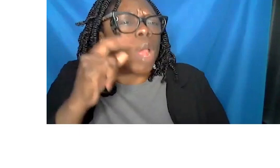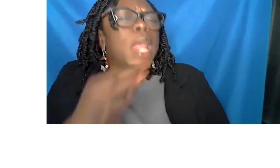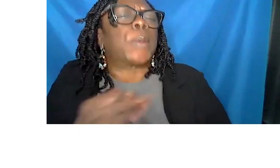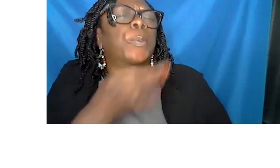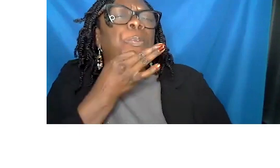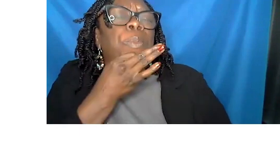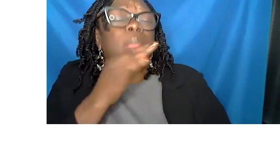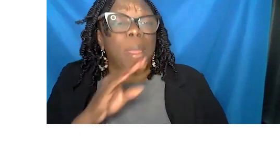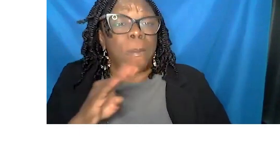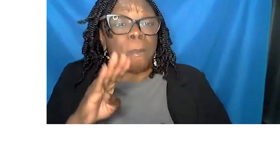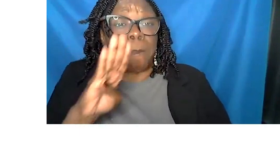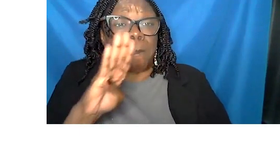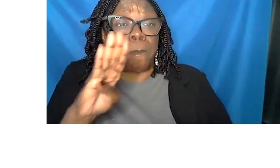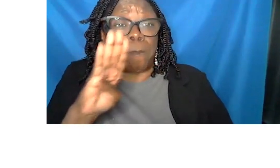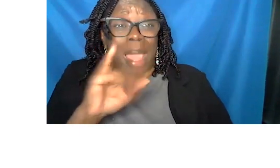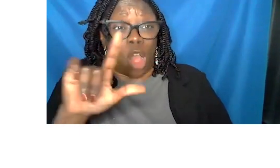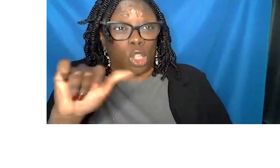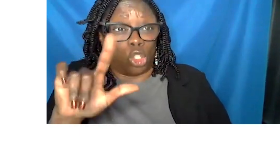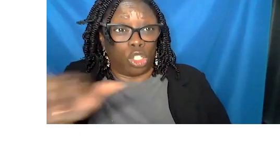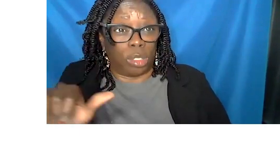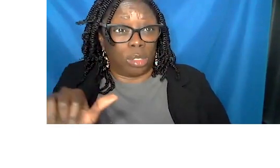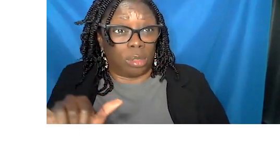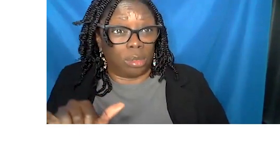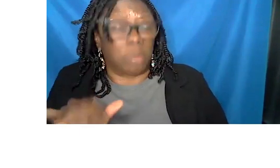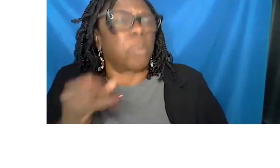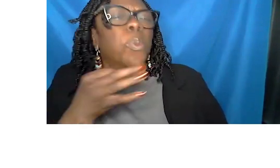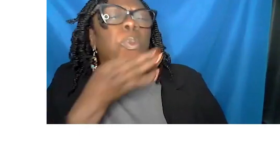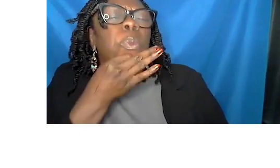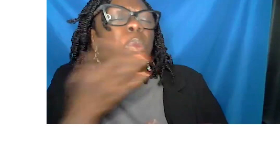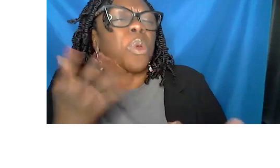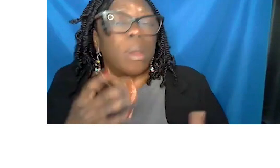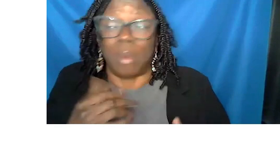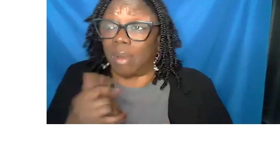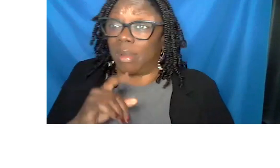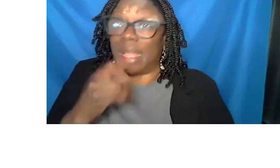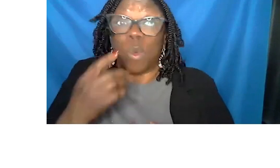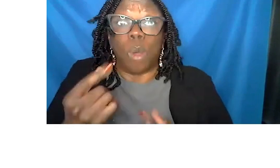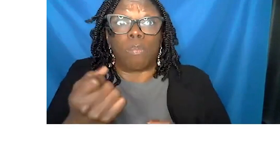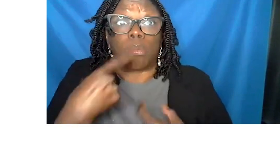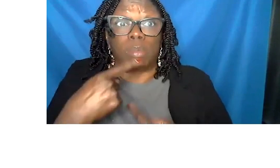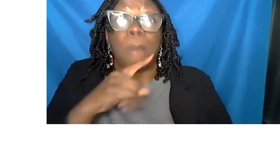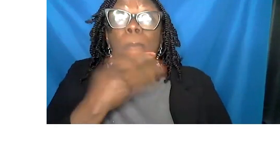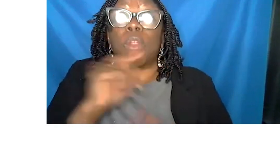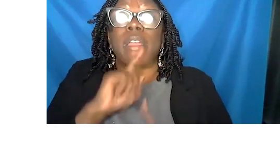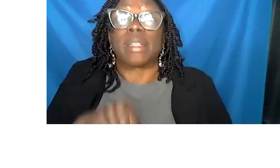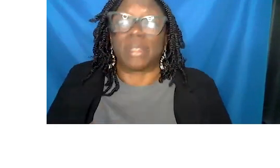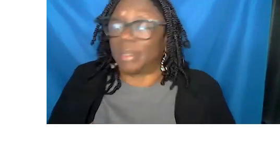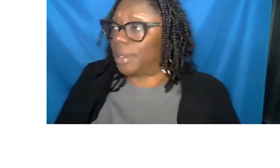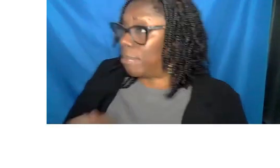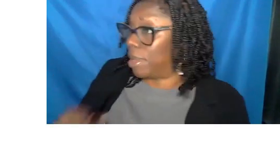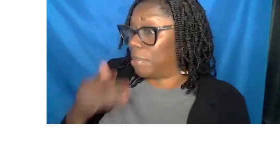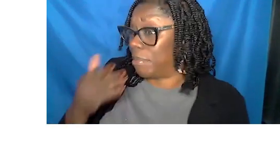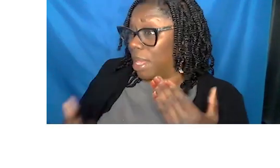expert in microbiology, and it will actually give you a better answer. I suppose the other possibility would be as time goes on,